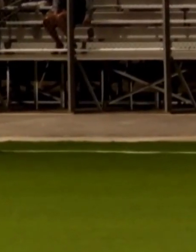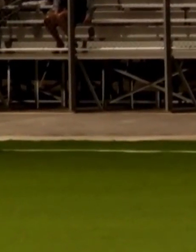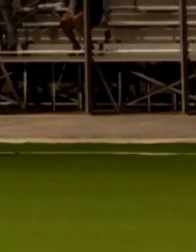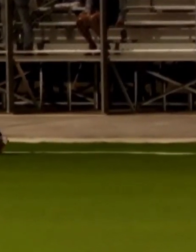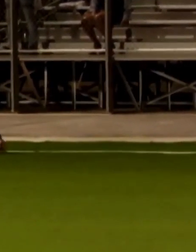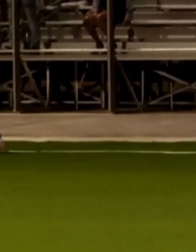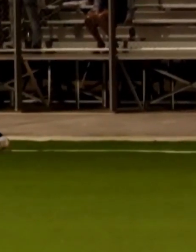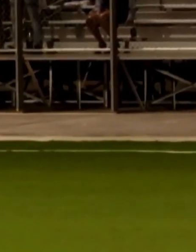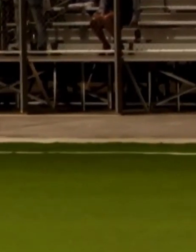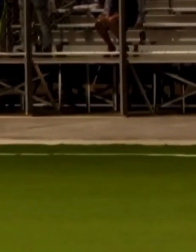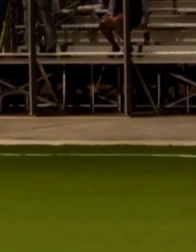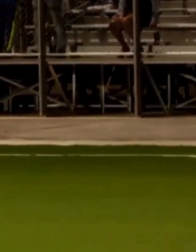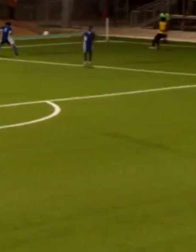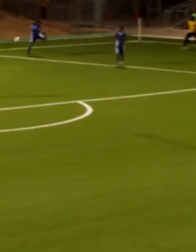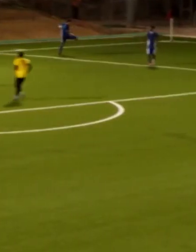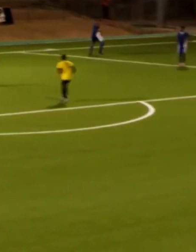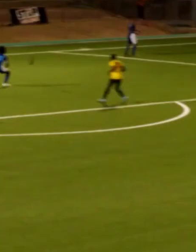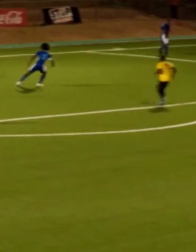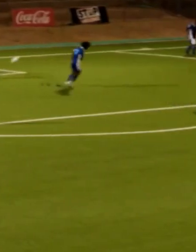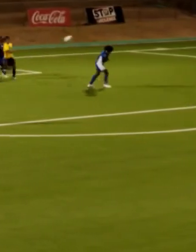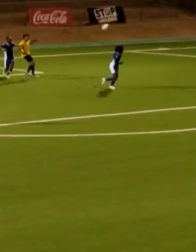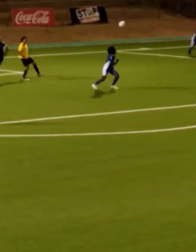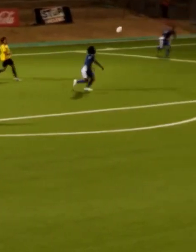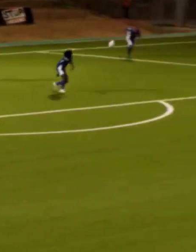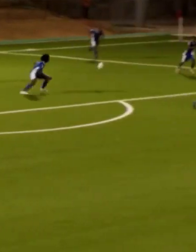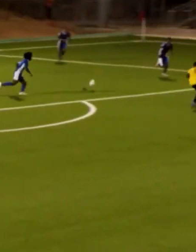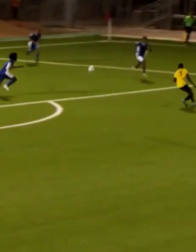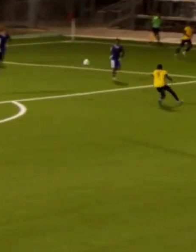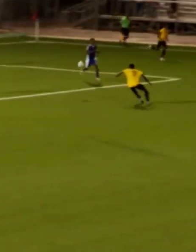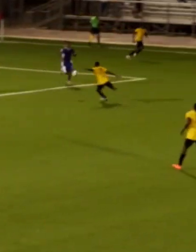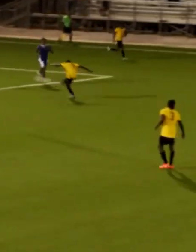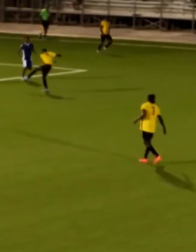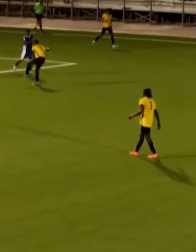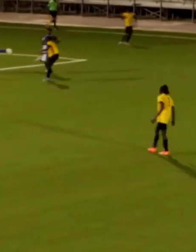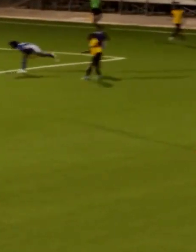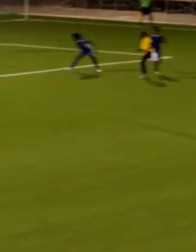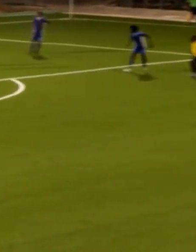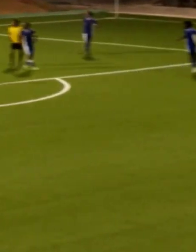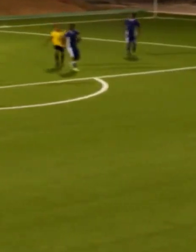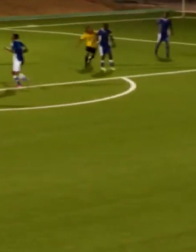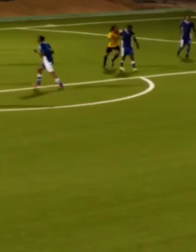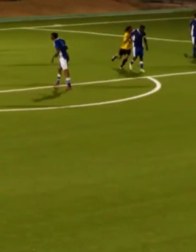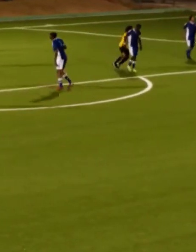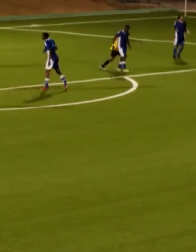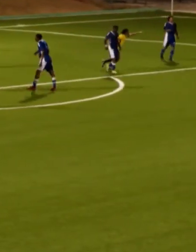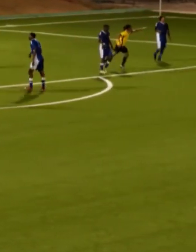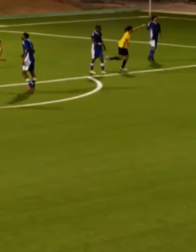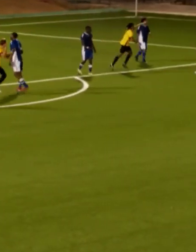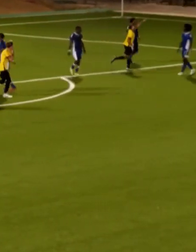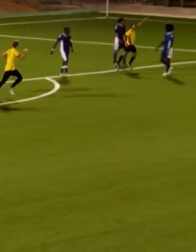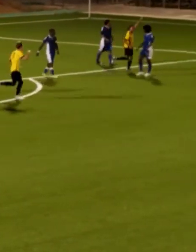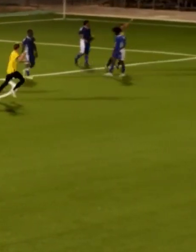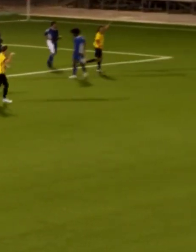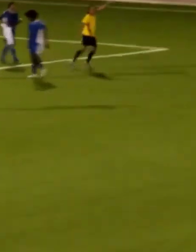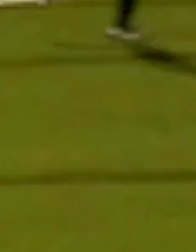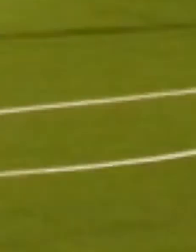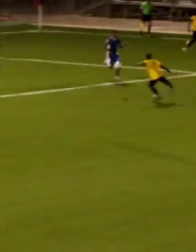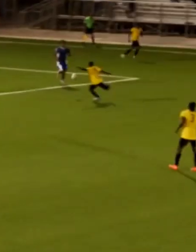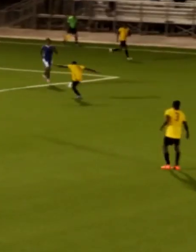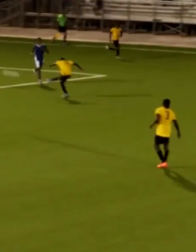Again, Dames failed to clear their lines effectively. Rivaldo Messiah drills this one into the bottom right